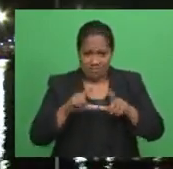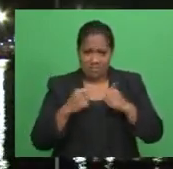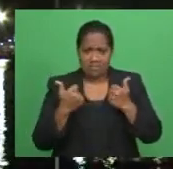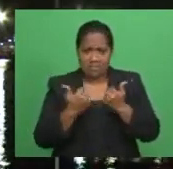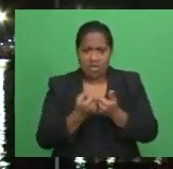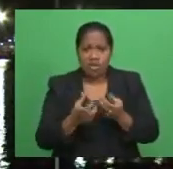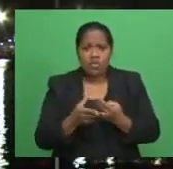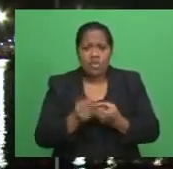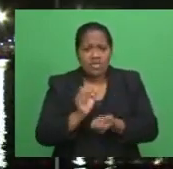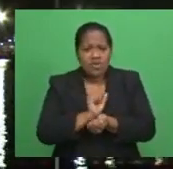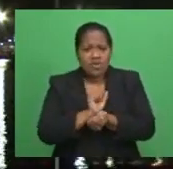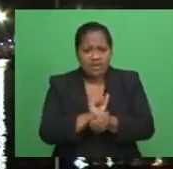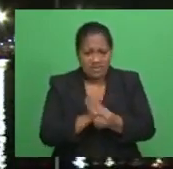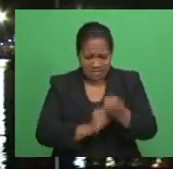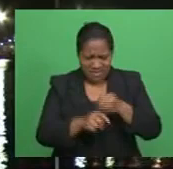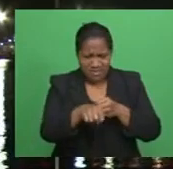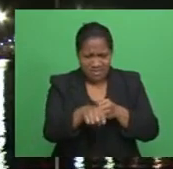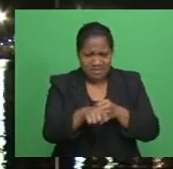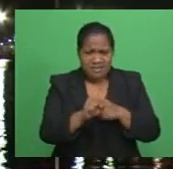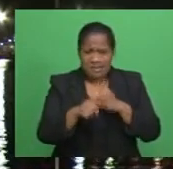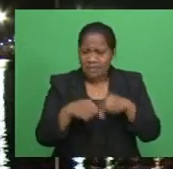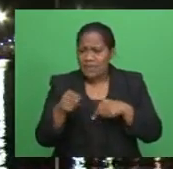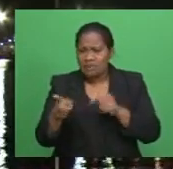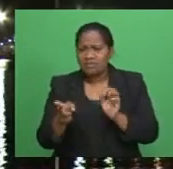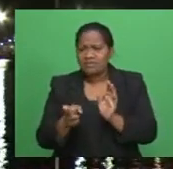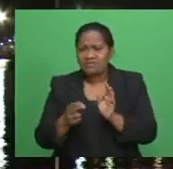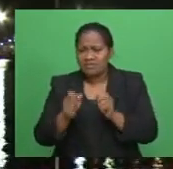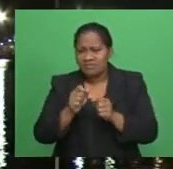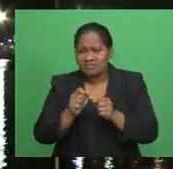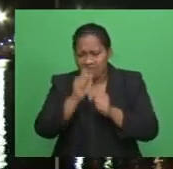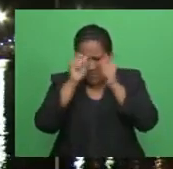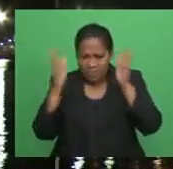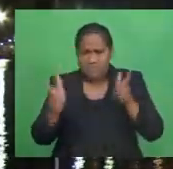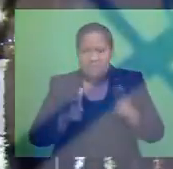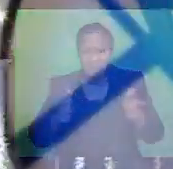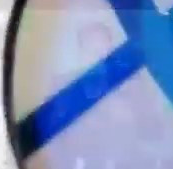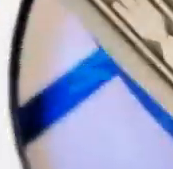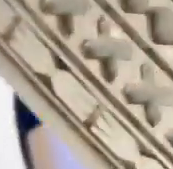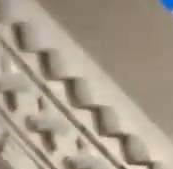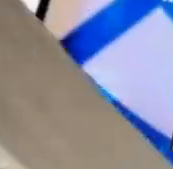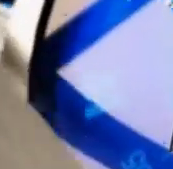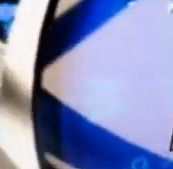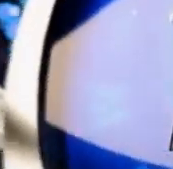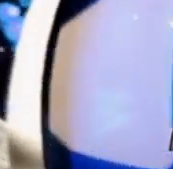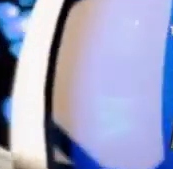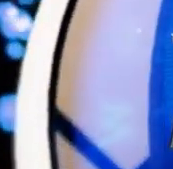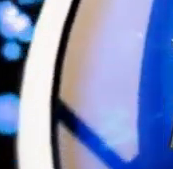Corrections Service reasoning for Aminonina Silasila being allowed to play rugby?